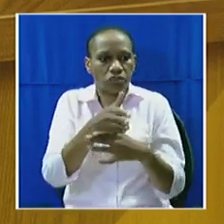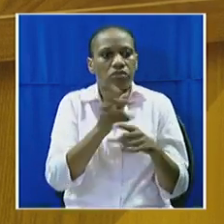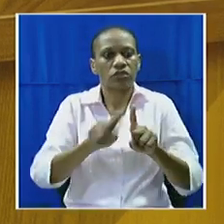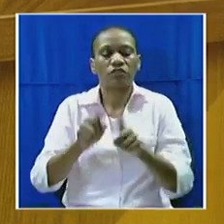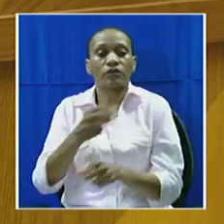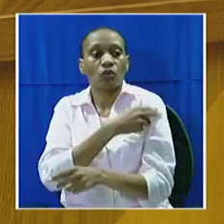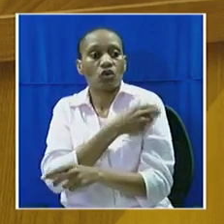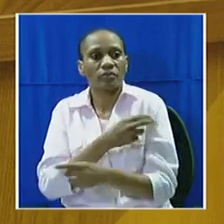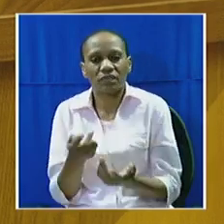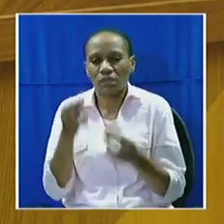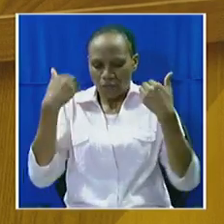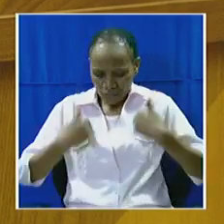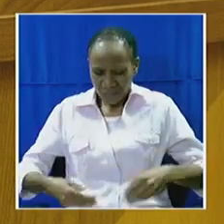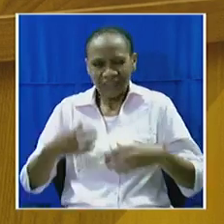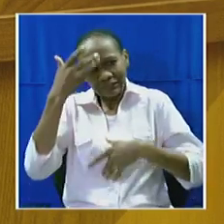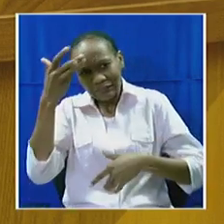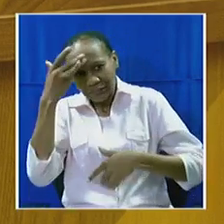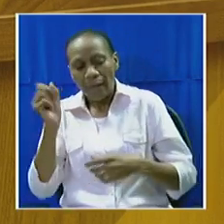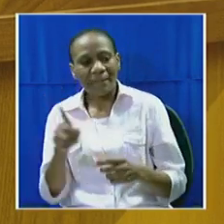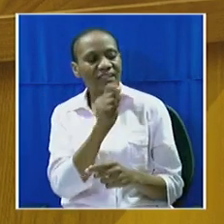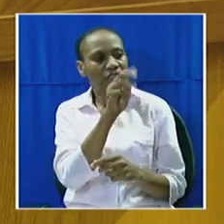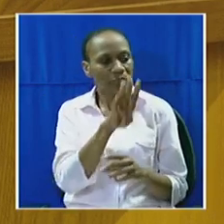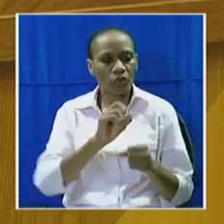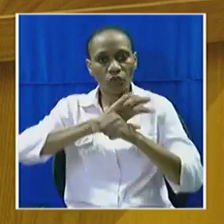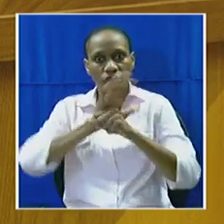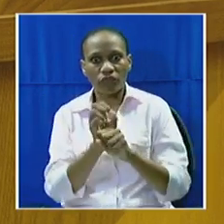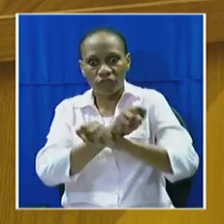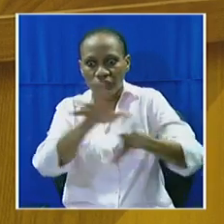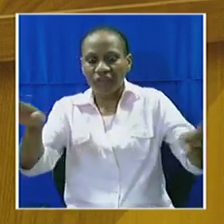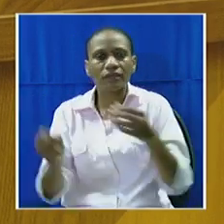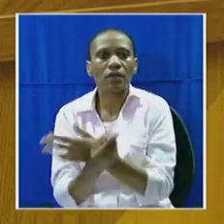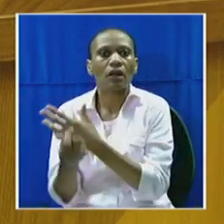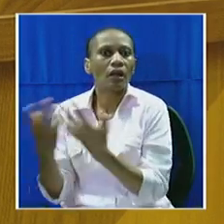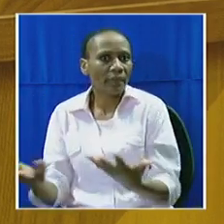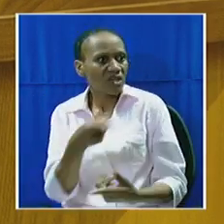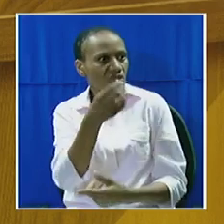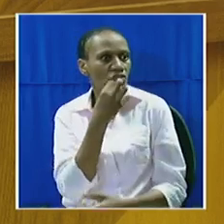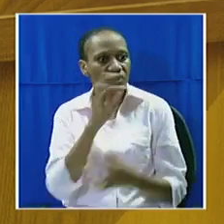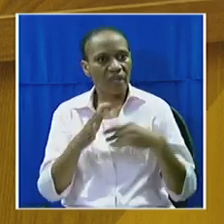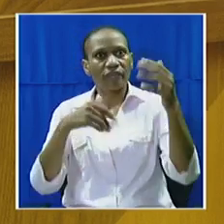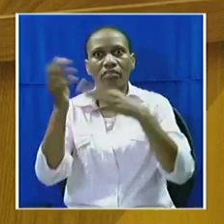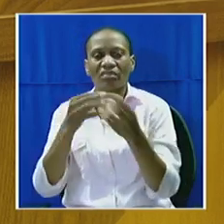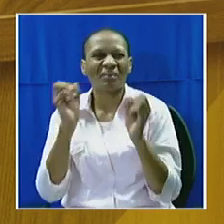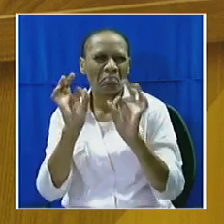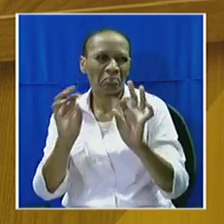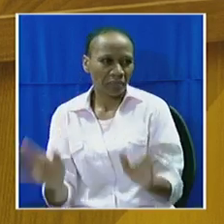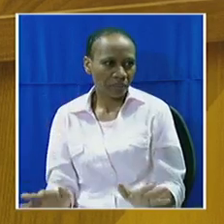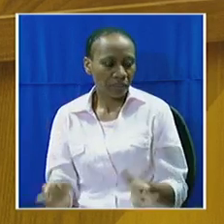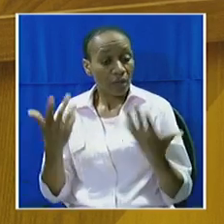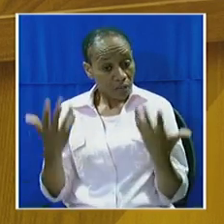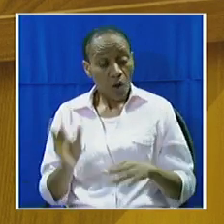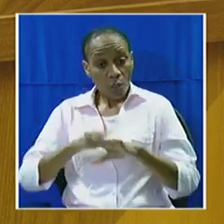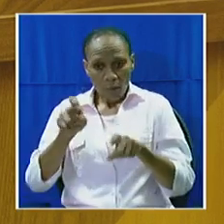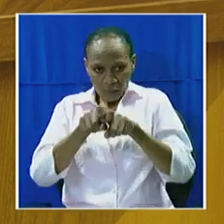with physical injuries and live with tuberculosis and coronavirus, as is the case because of infrastructural inadequacies. Testing ports must be